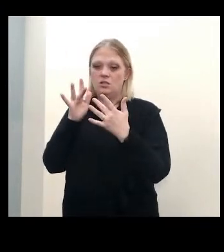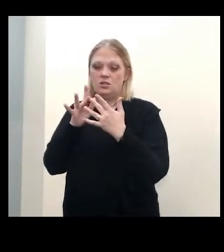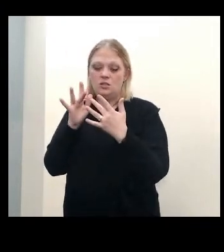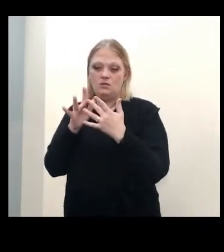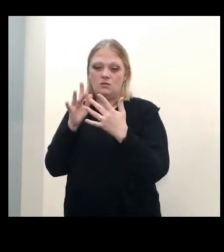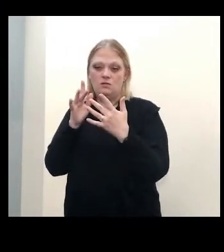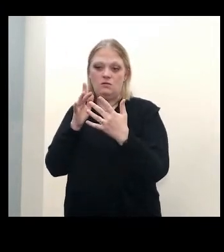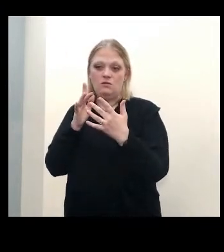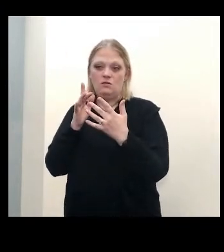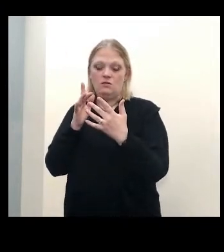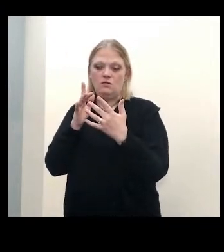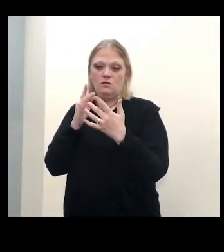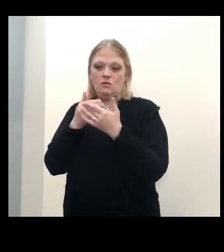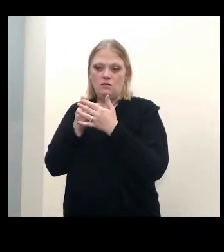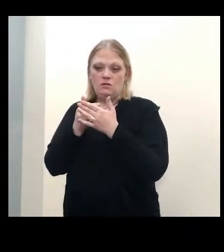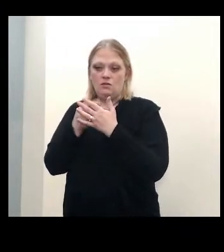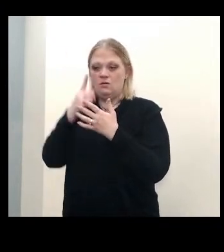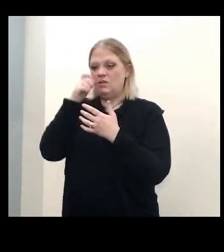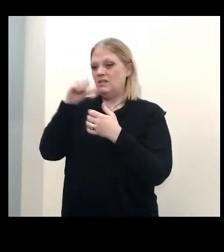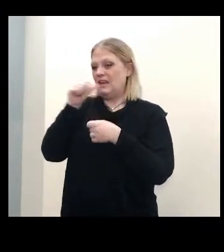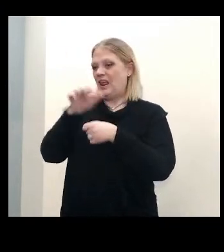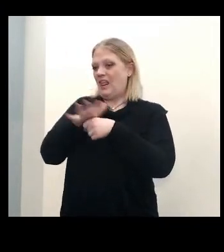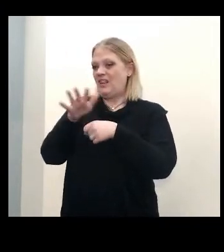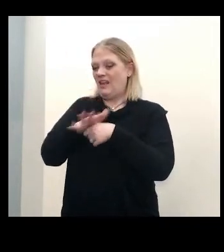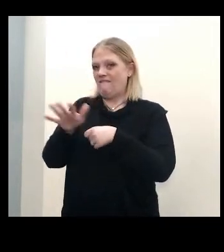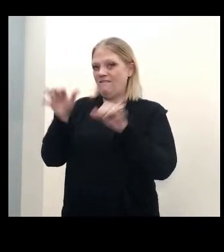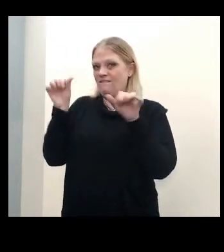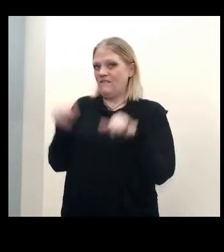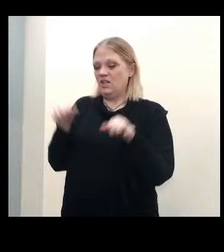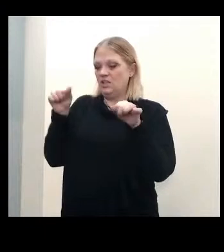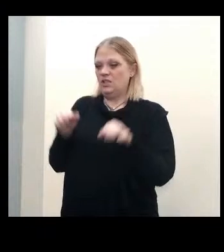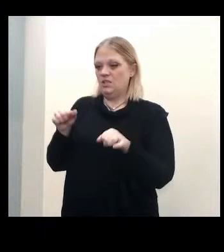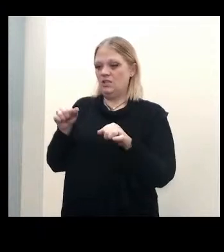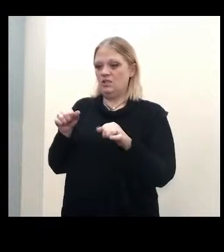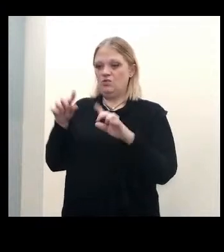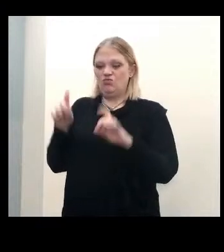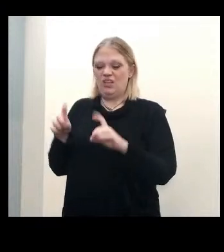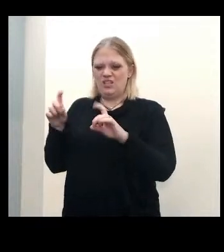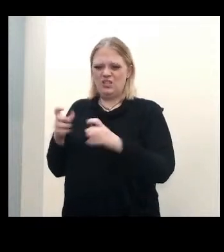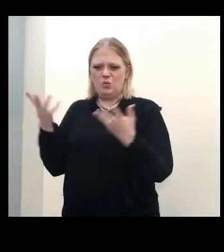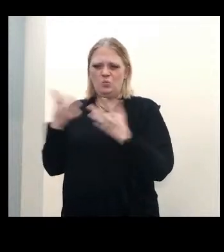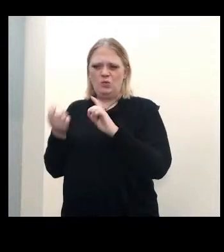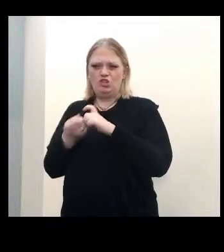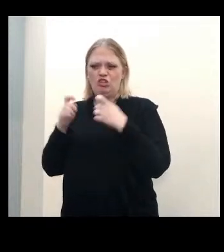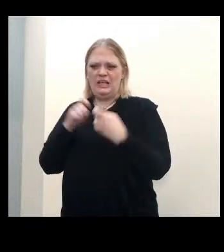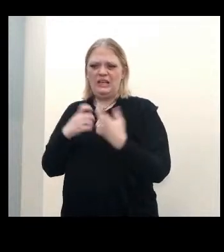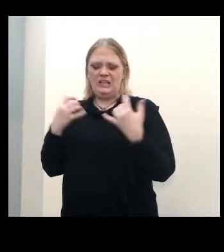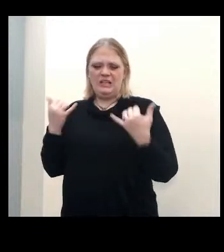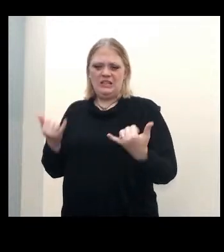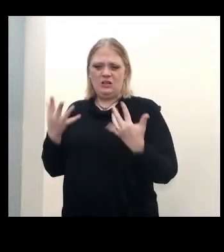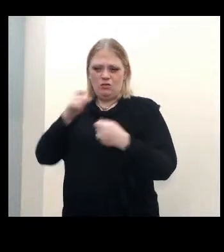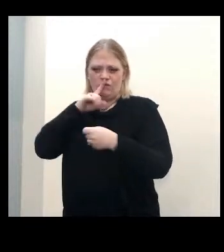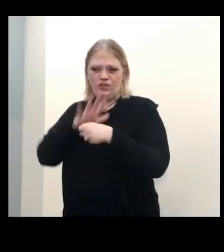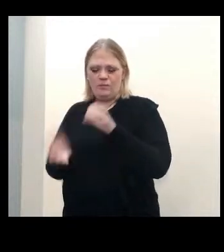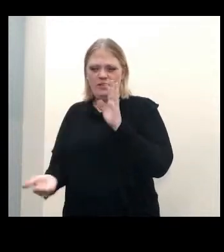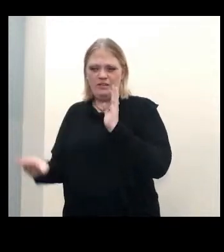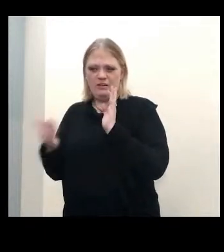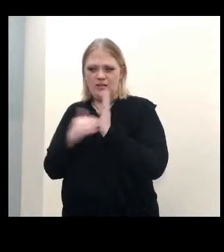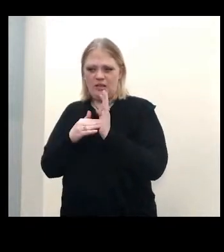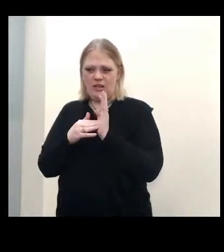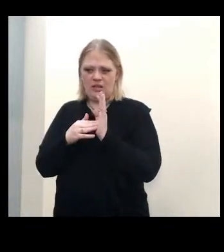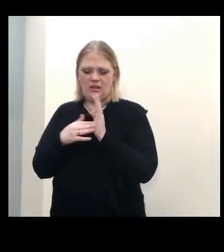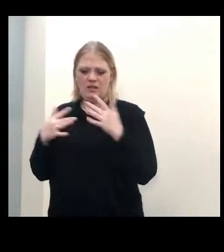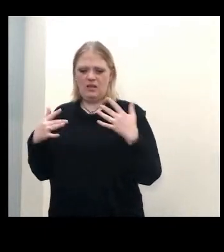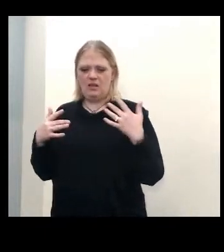concern about not having enough capacity to do all these tests. So I'm just wondering what has changed that now. I just want to confirm again that the